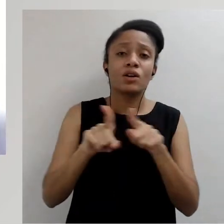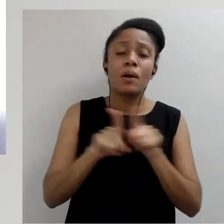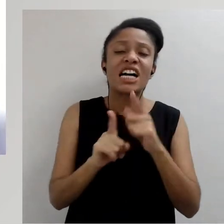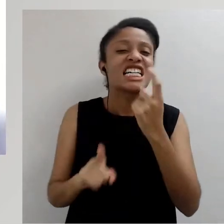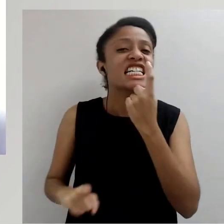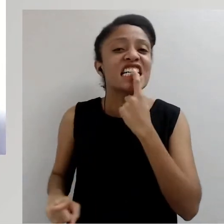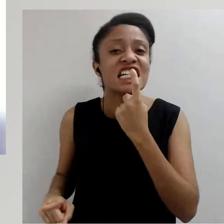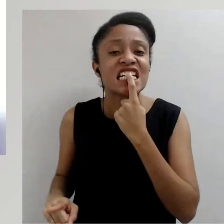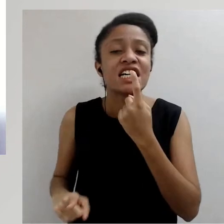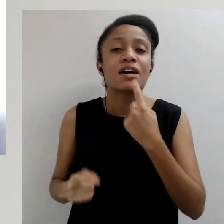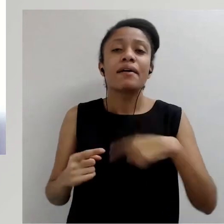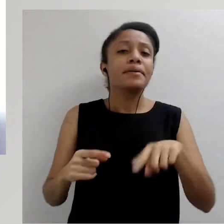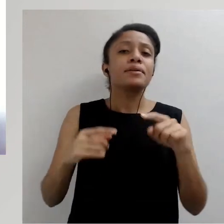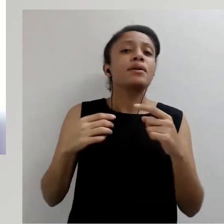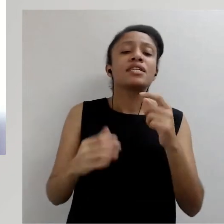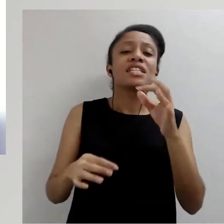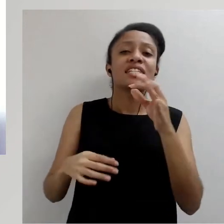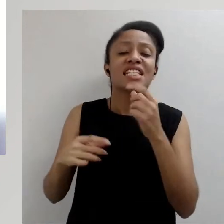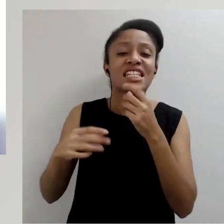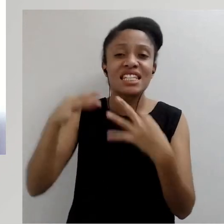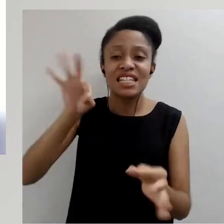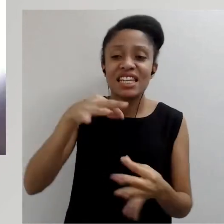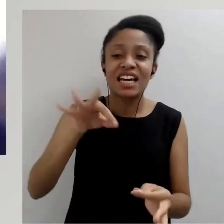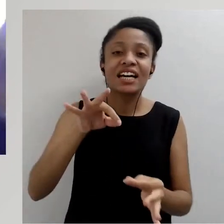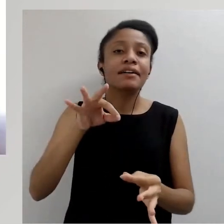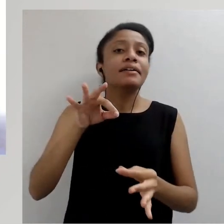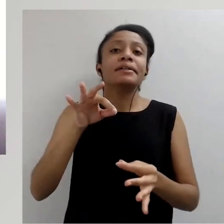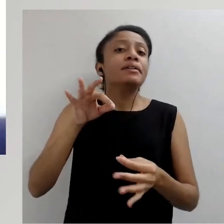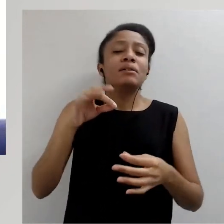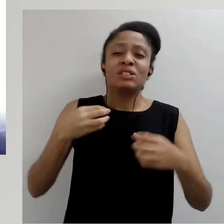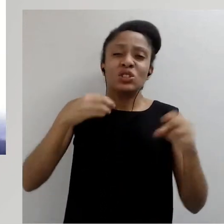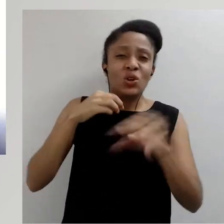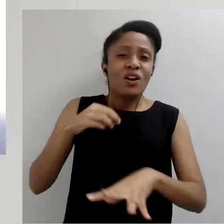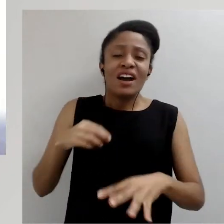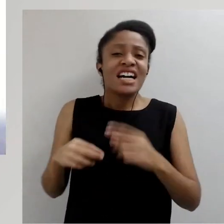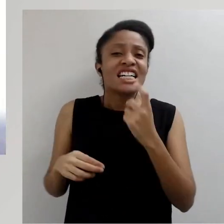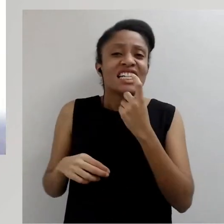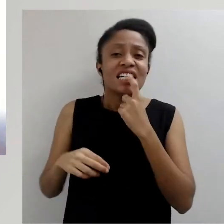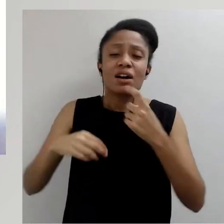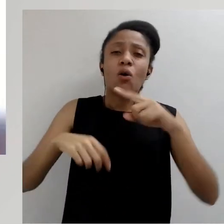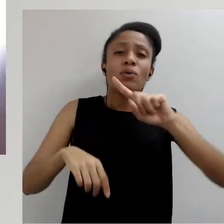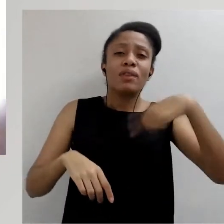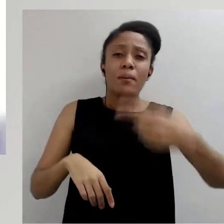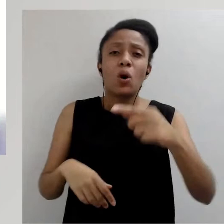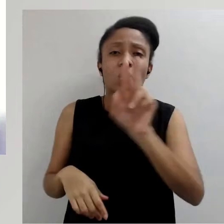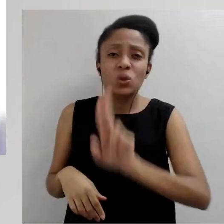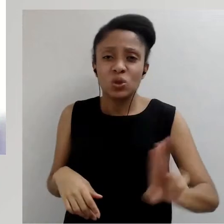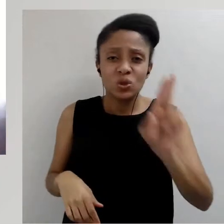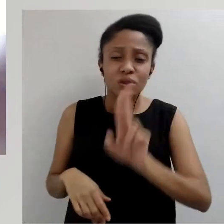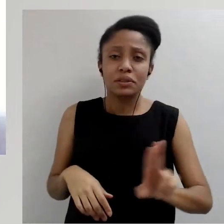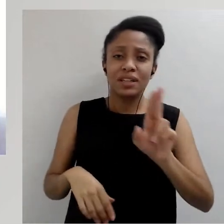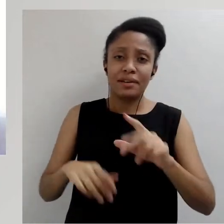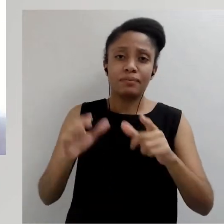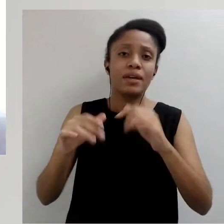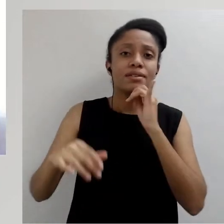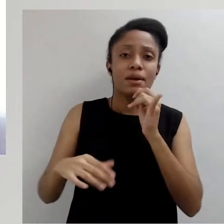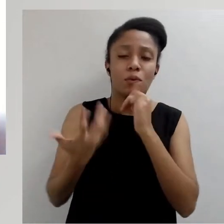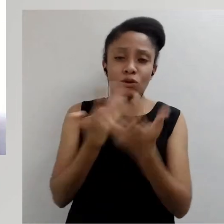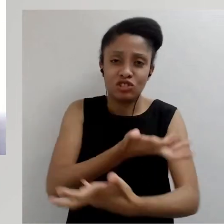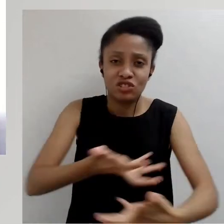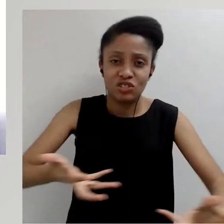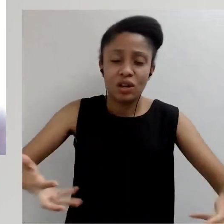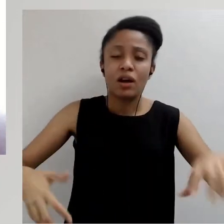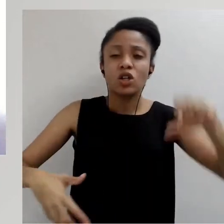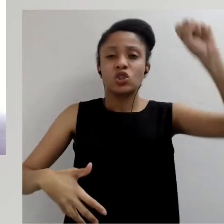a piece of plastic or a piece of paper, and if you take both of